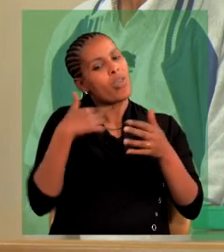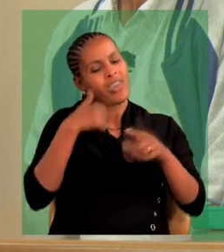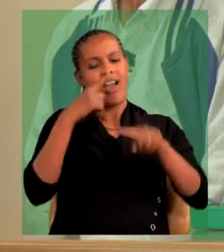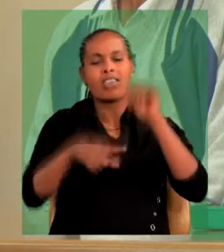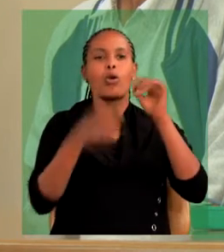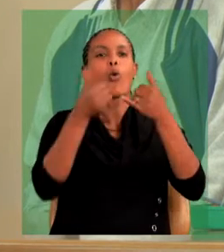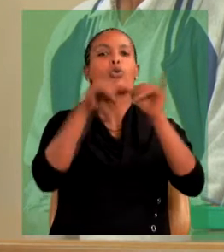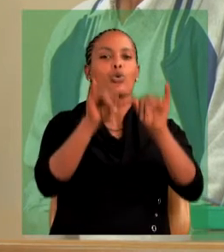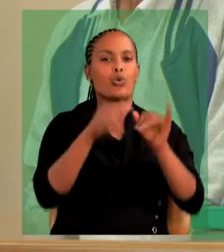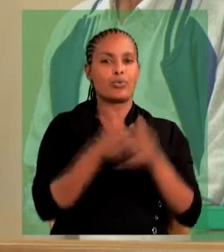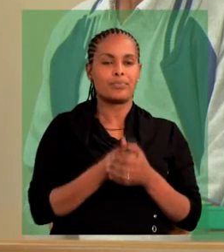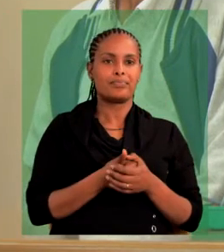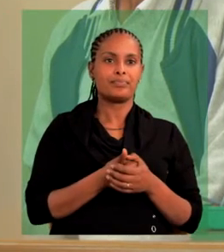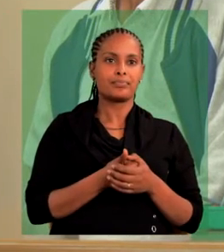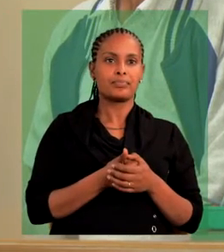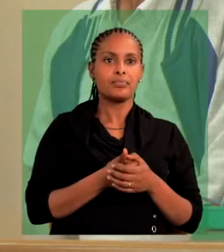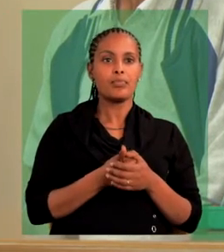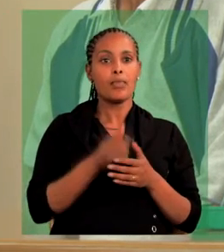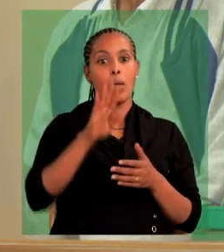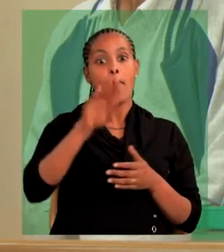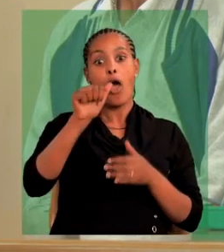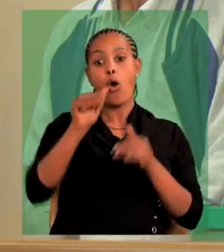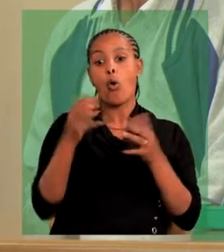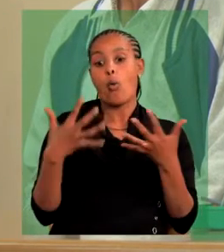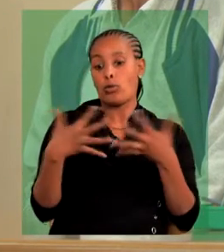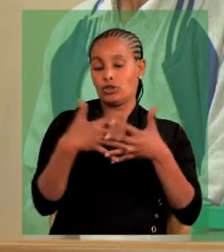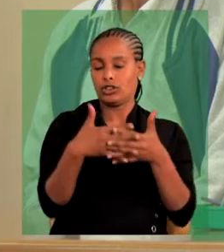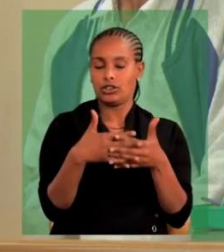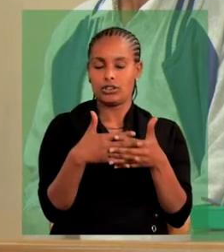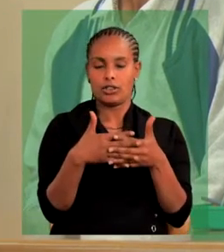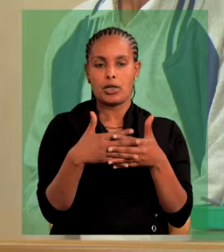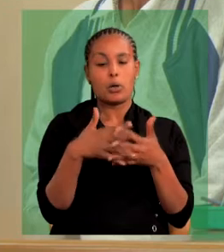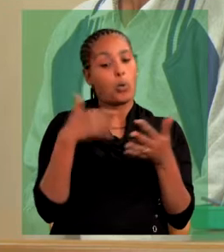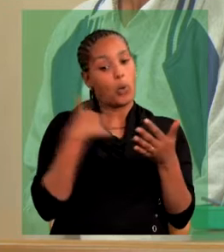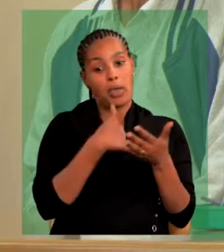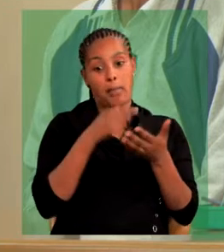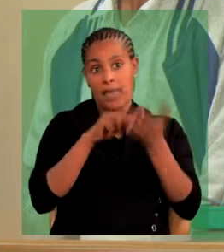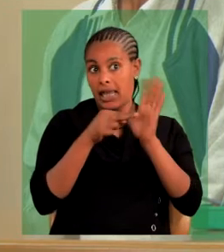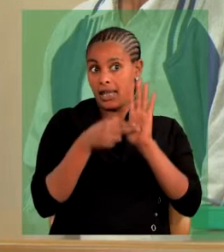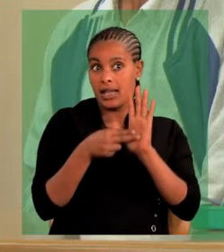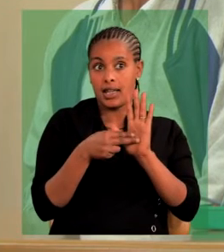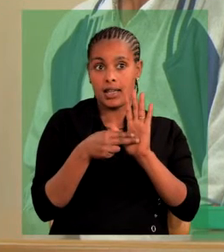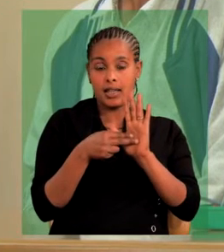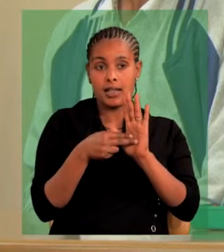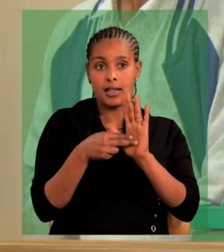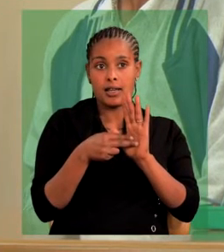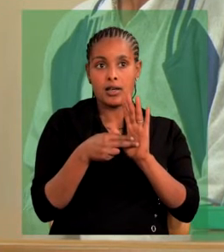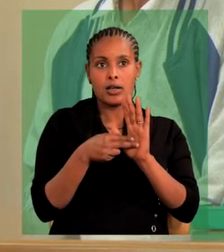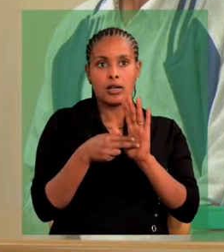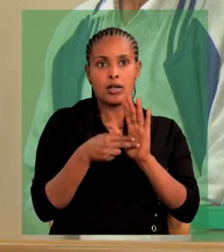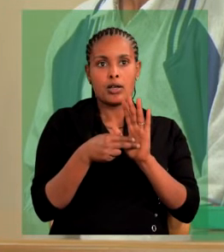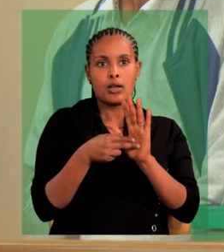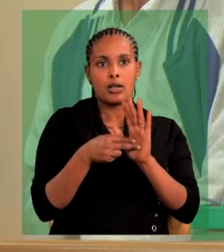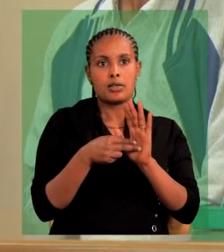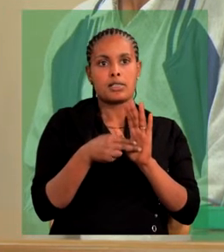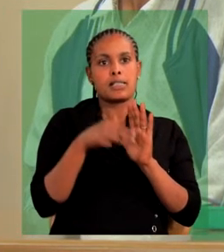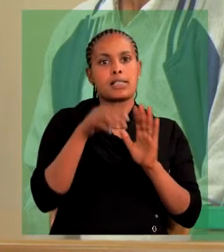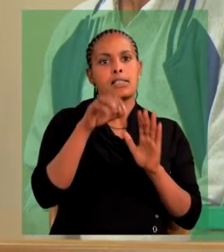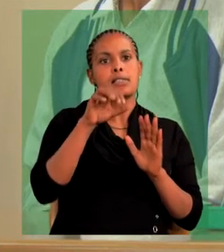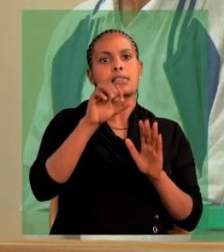continue. By composition, we mean what?